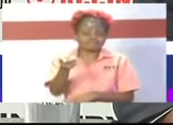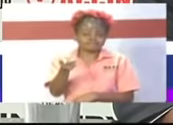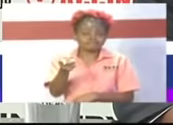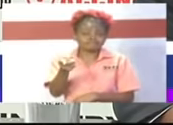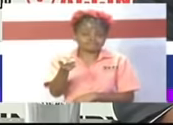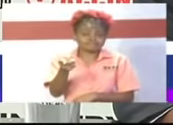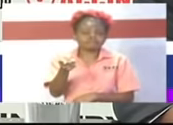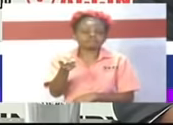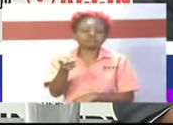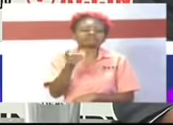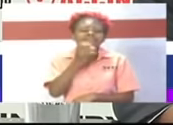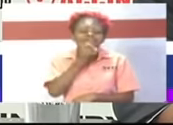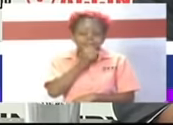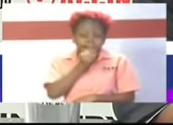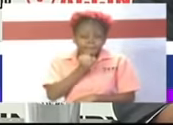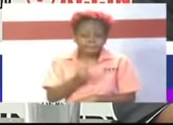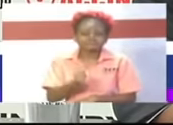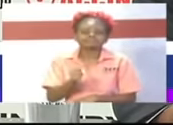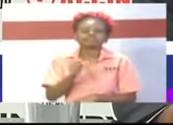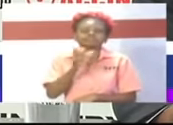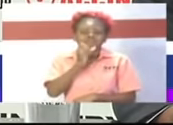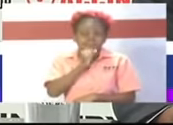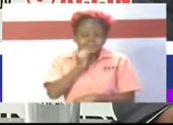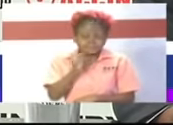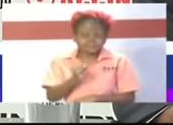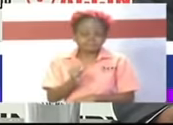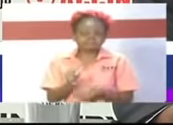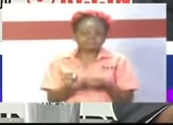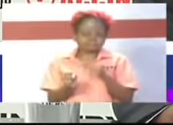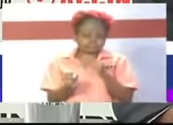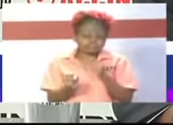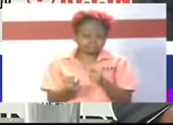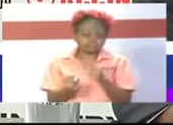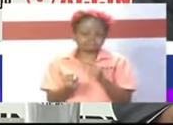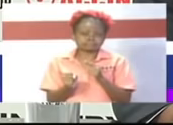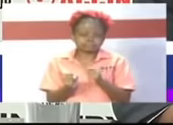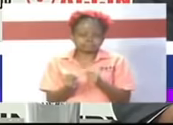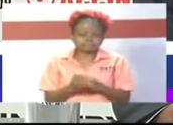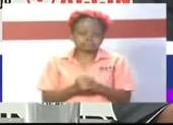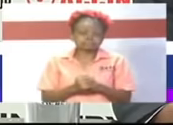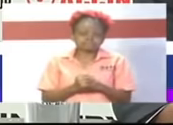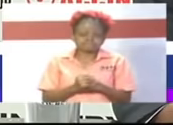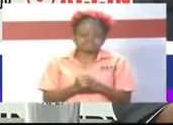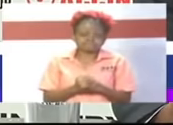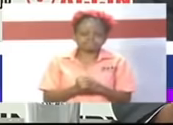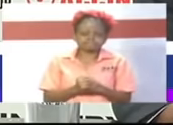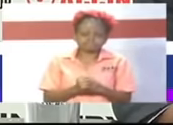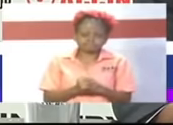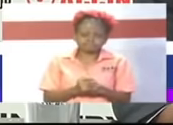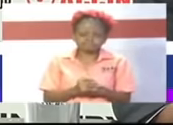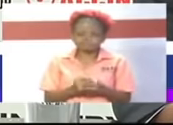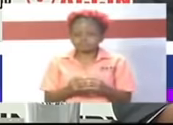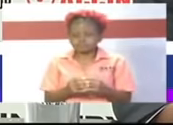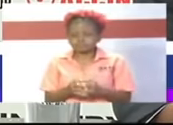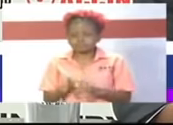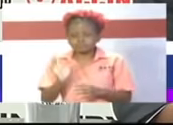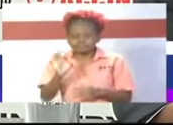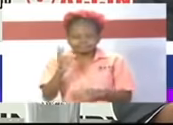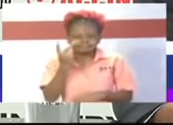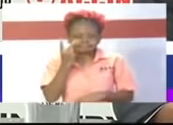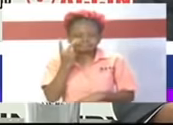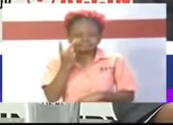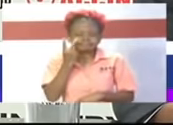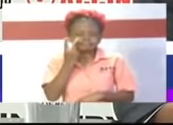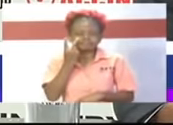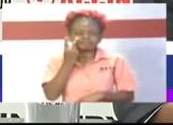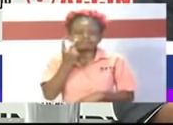are seeing the overall increase in the numbers of cases. That increase is reflected across the board in all the